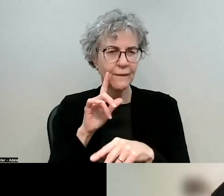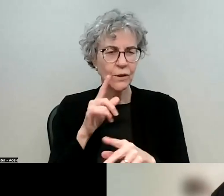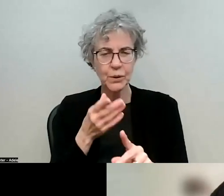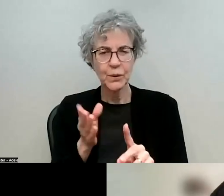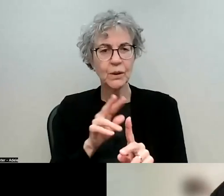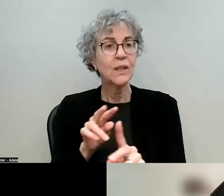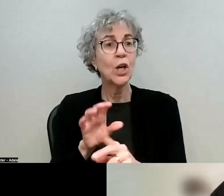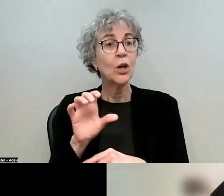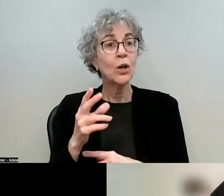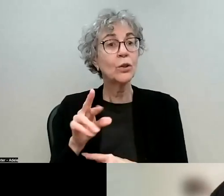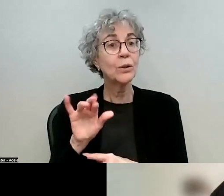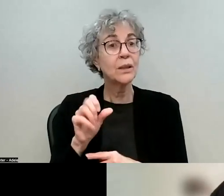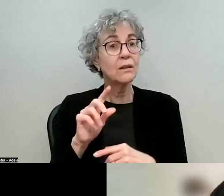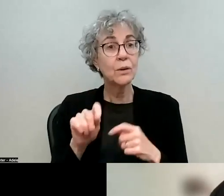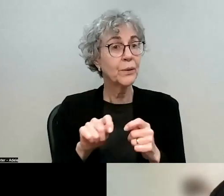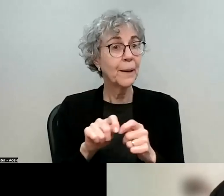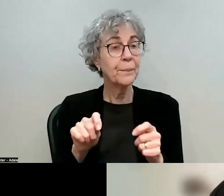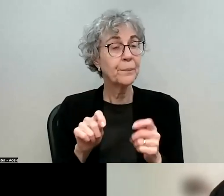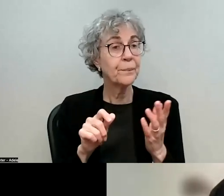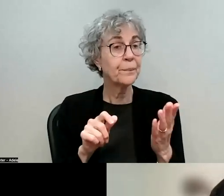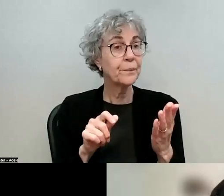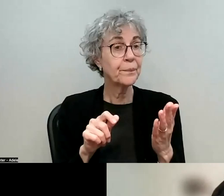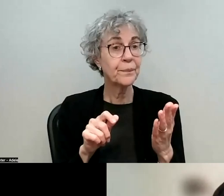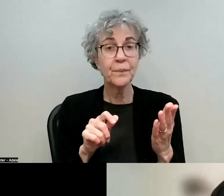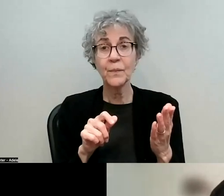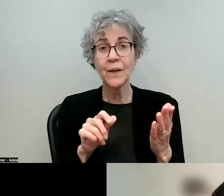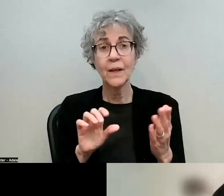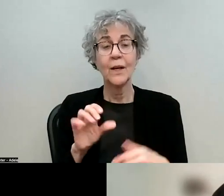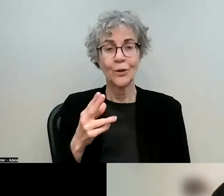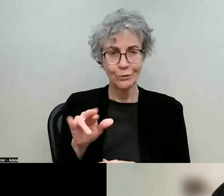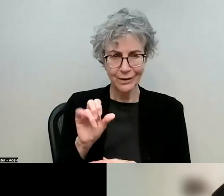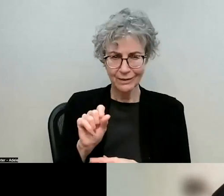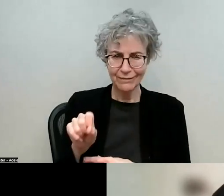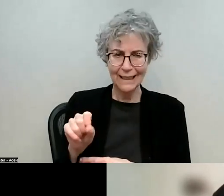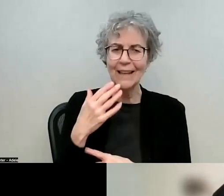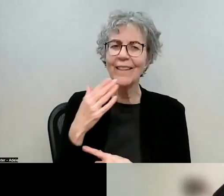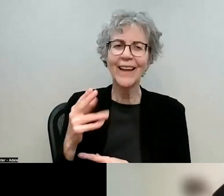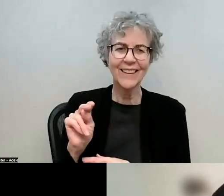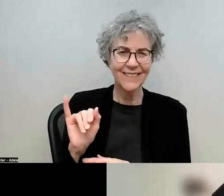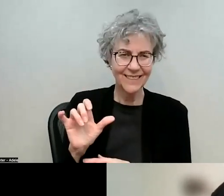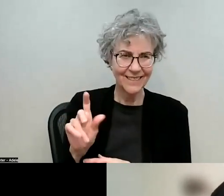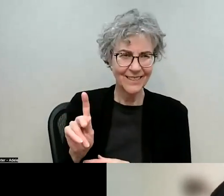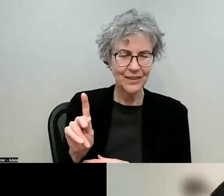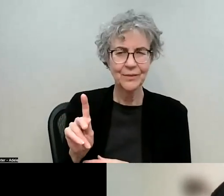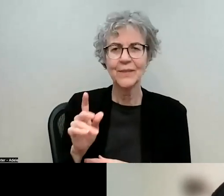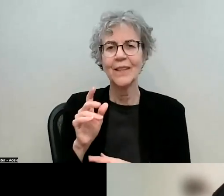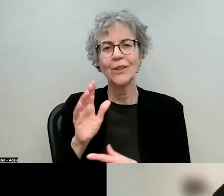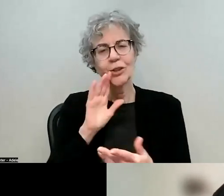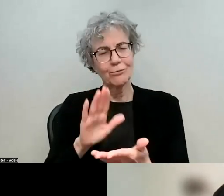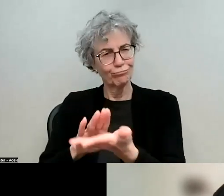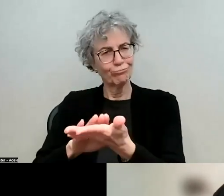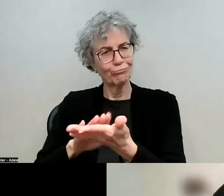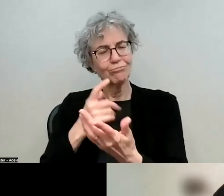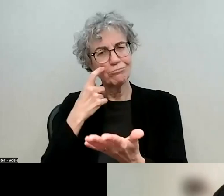going to close things out? Yeah, thanks, Nick. Again, just a shout out to Brad